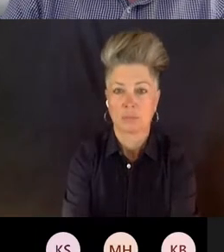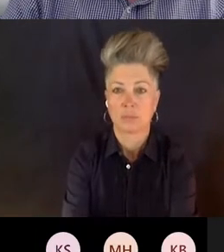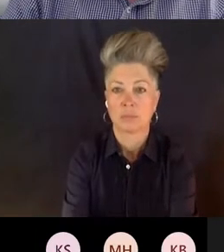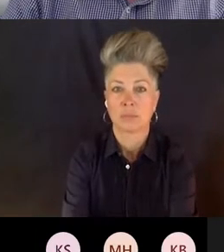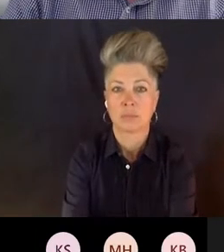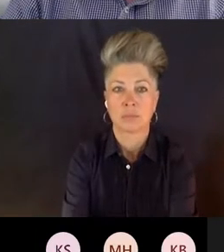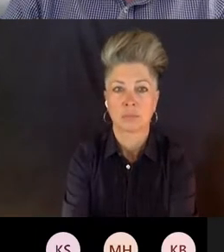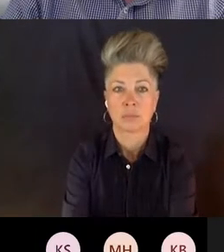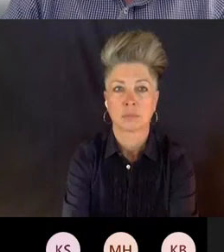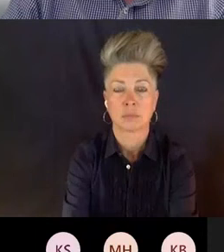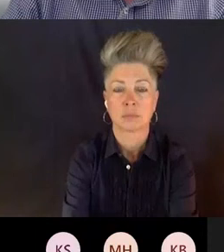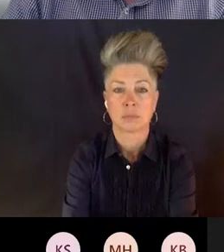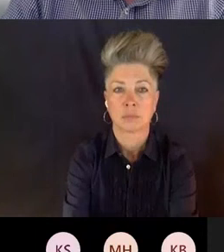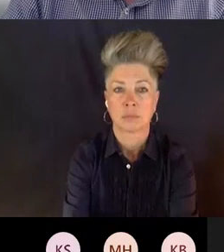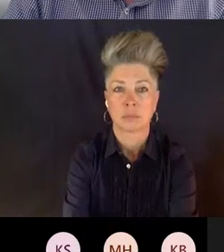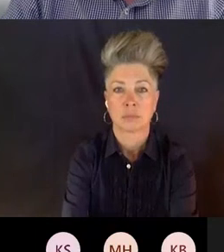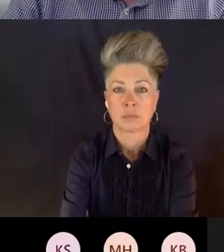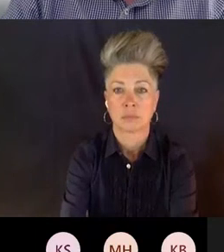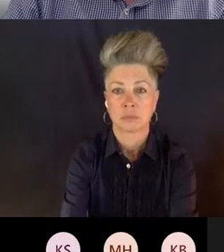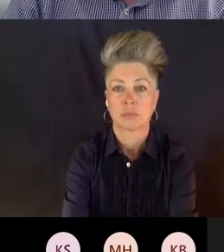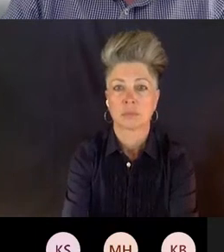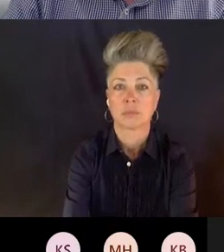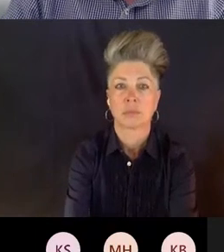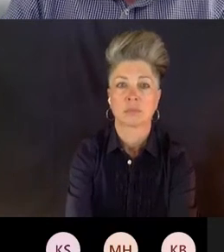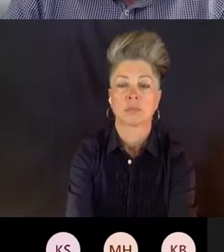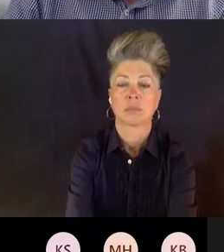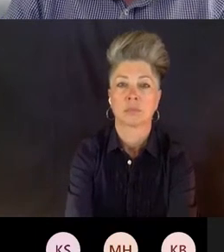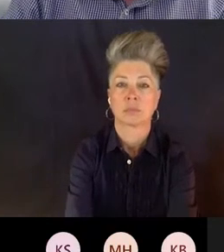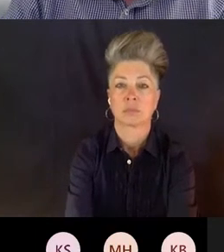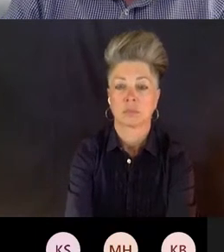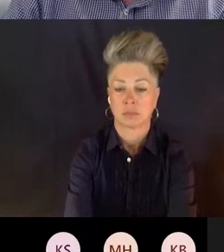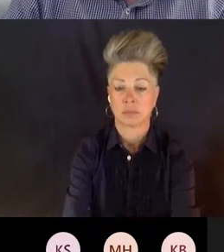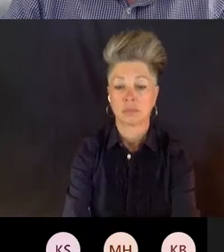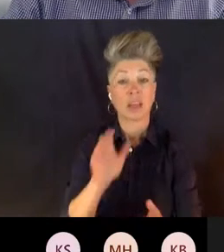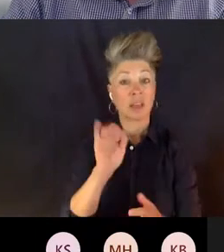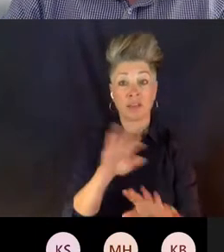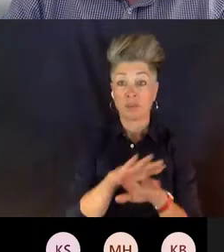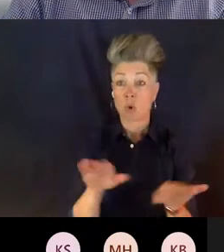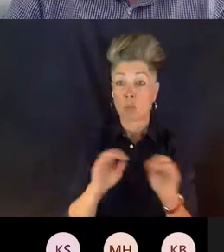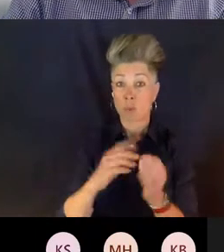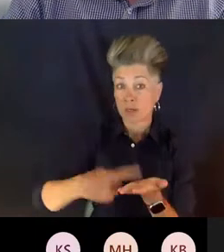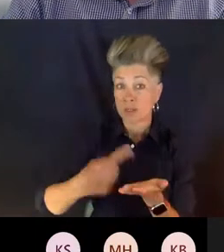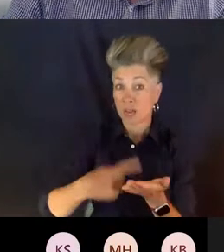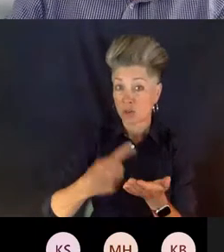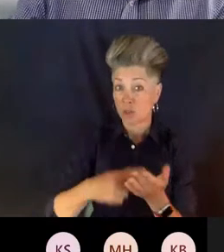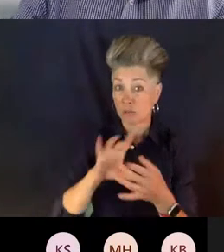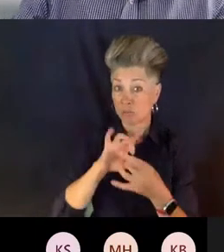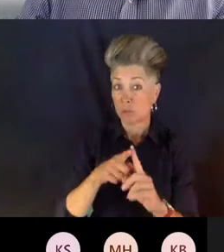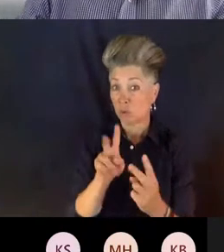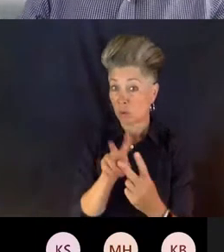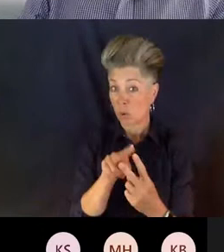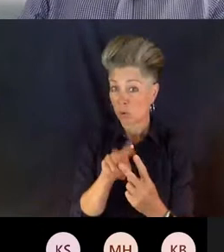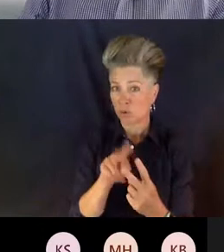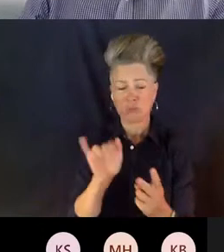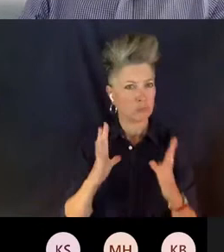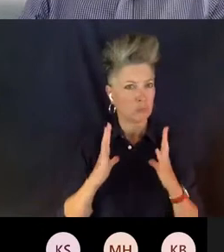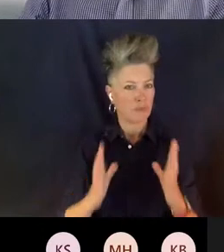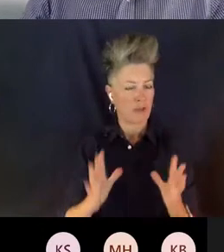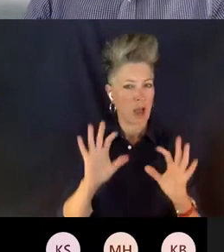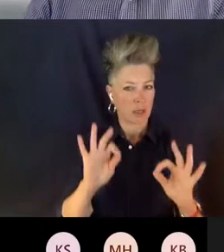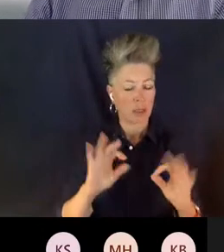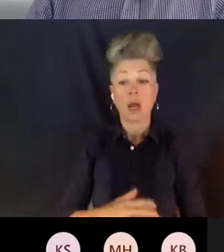But if there is no further discussion on those two questions, that's totally okay. I would like us all to